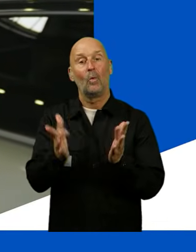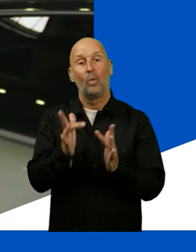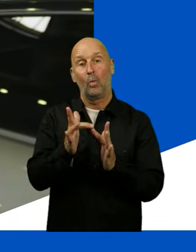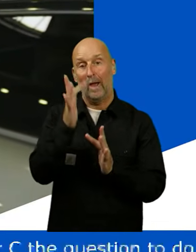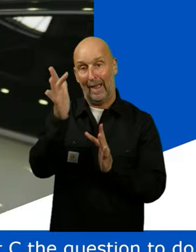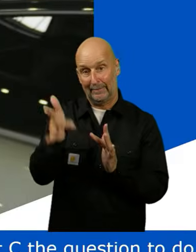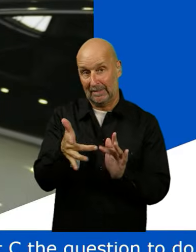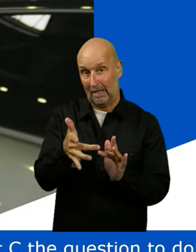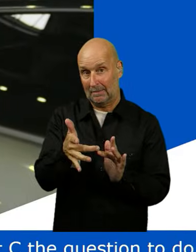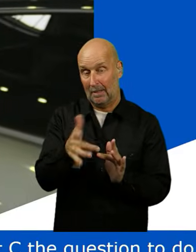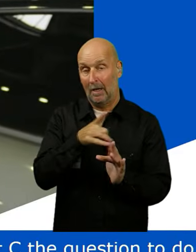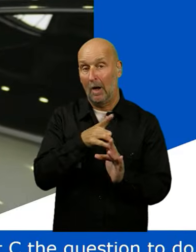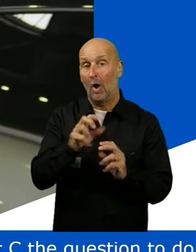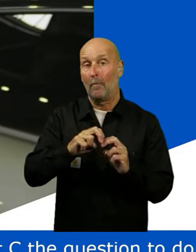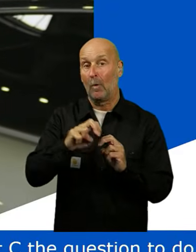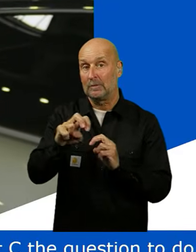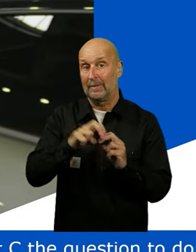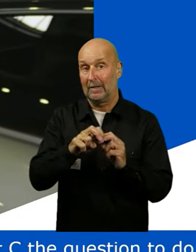website. So